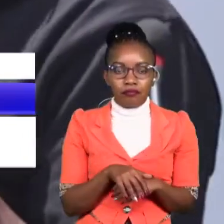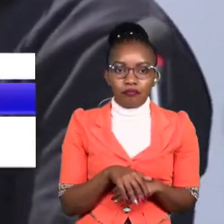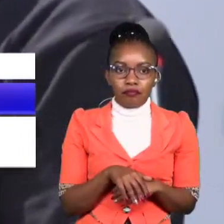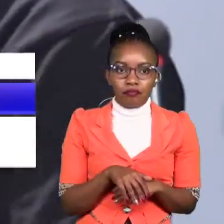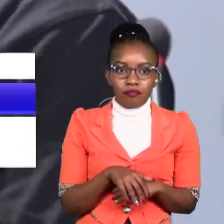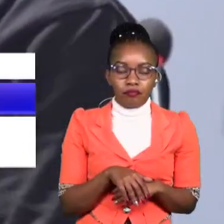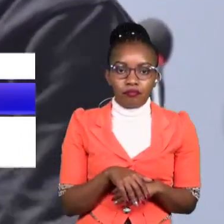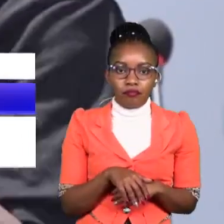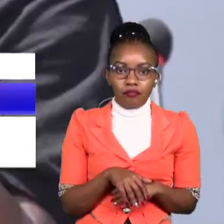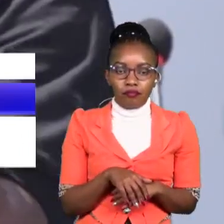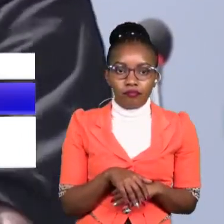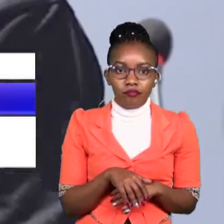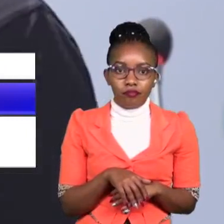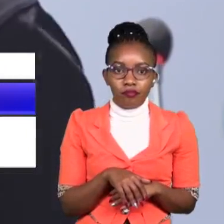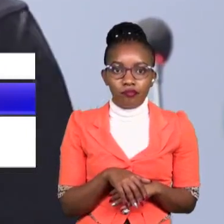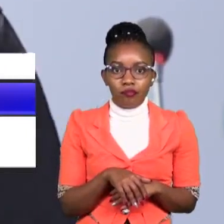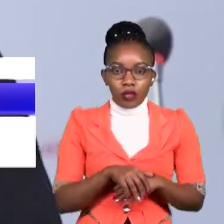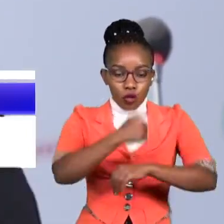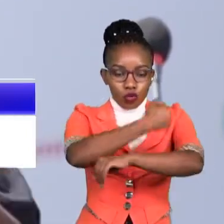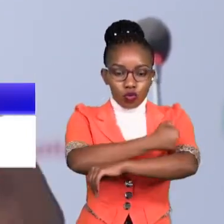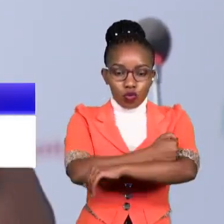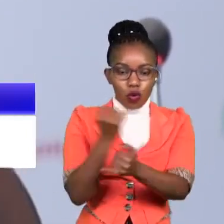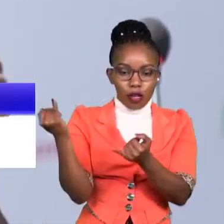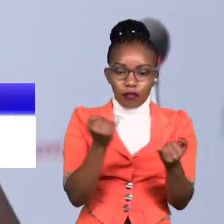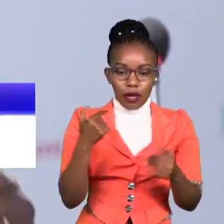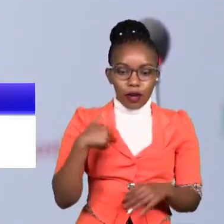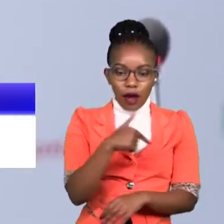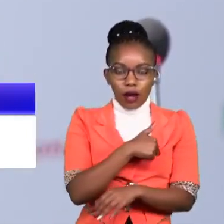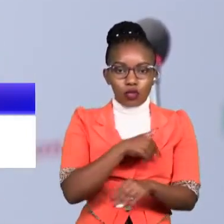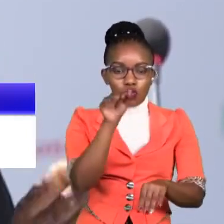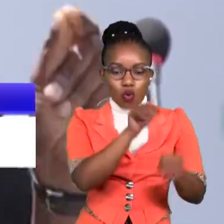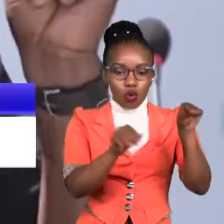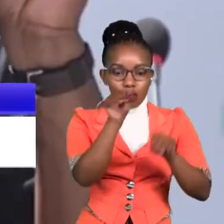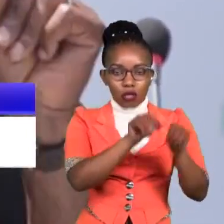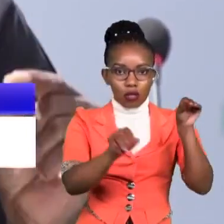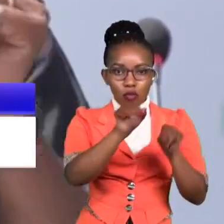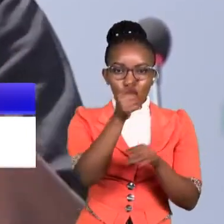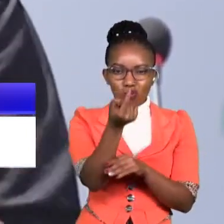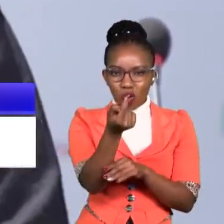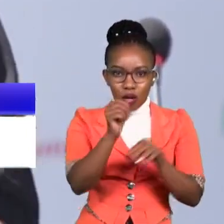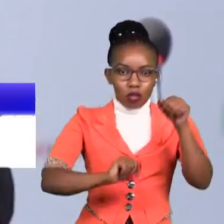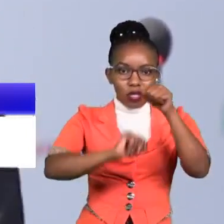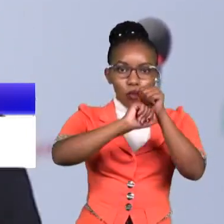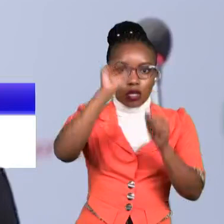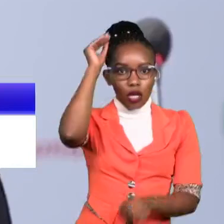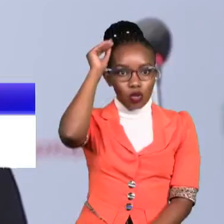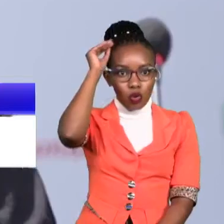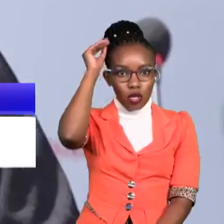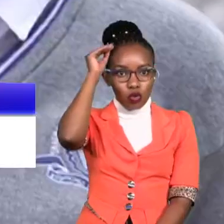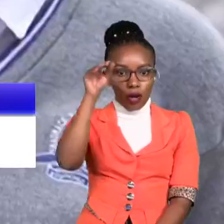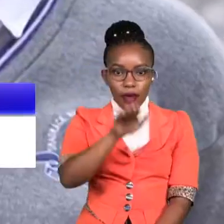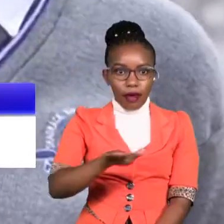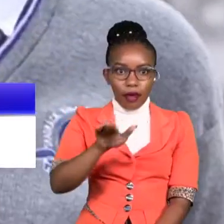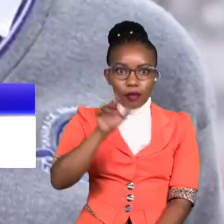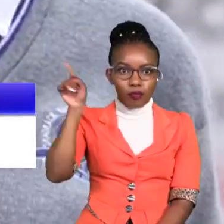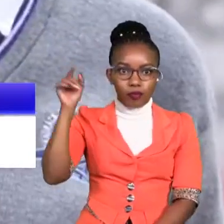granted that you've invited us here to make a little contribution to support education in this area.